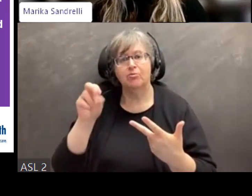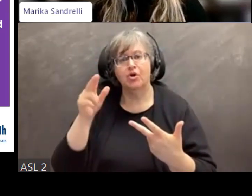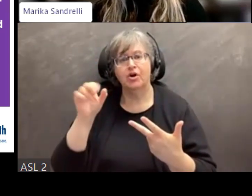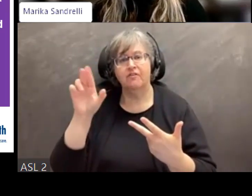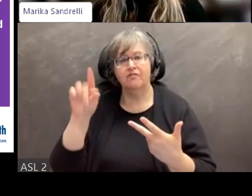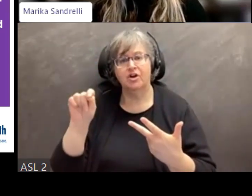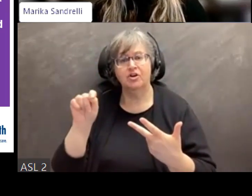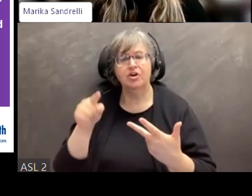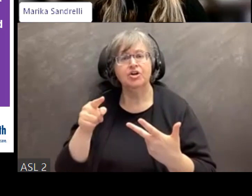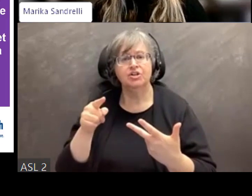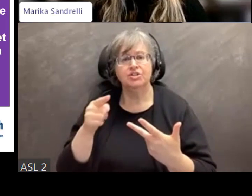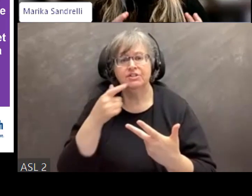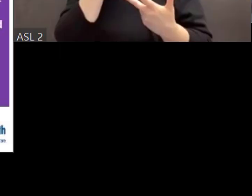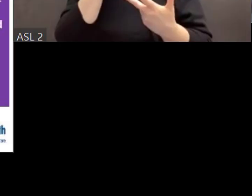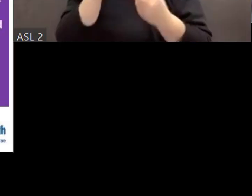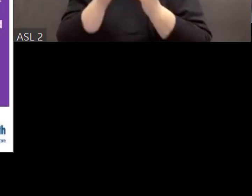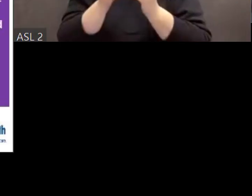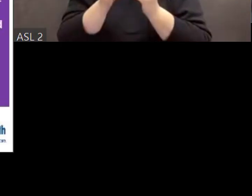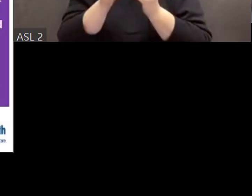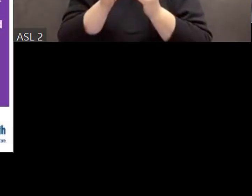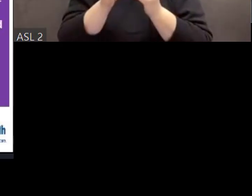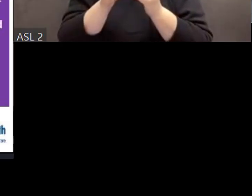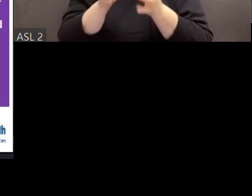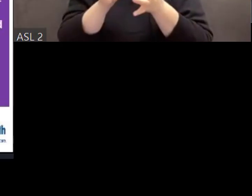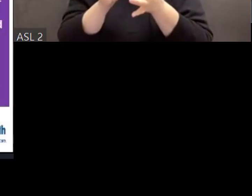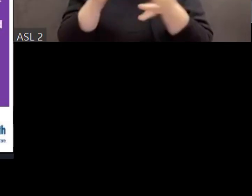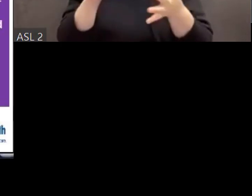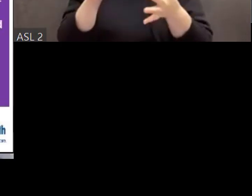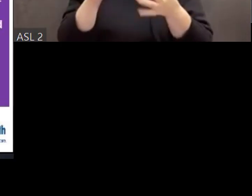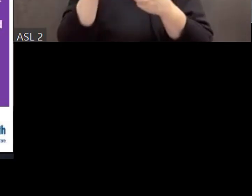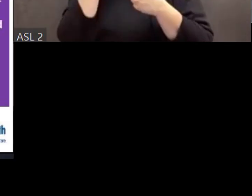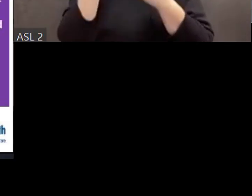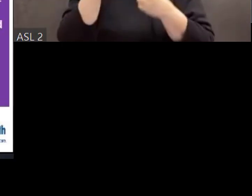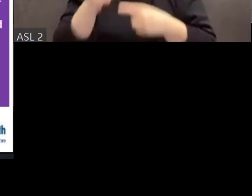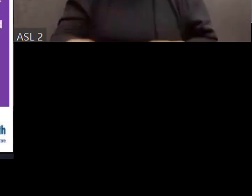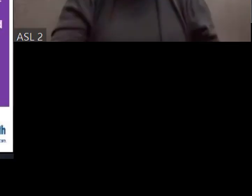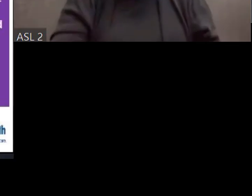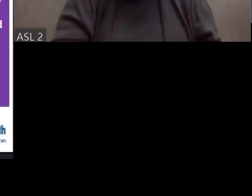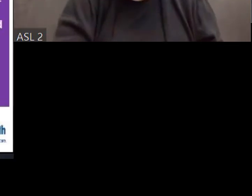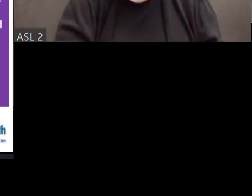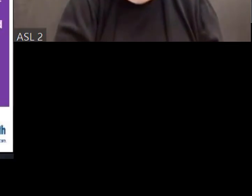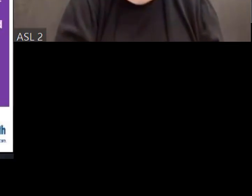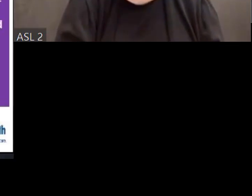conceptualization of trauma from more of a decolonizing thinking has